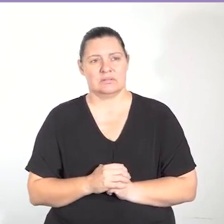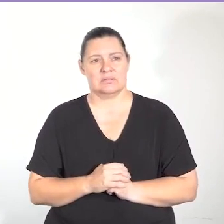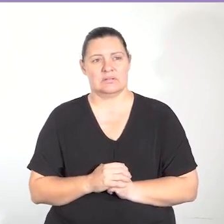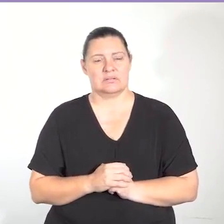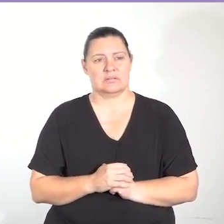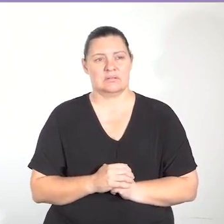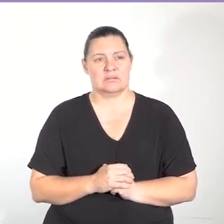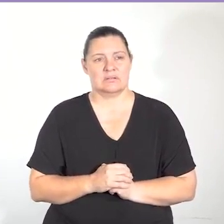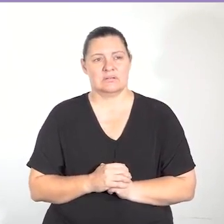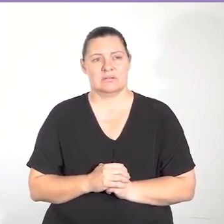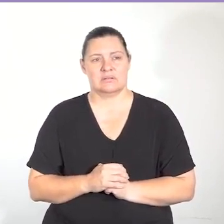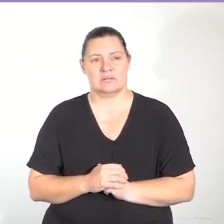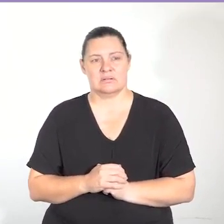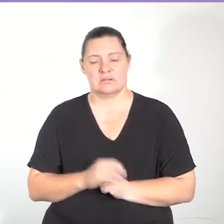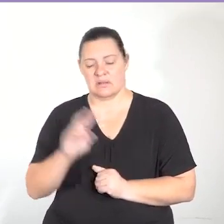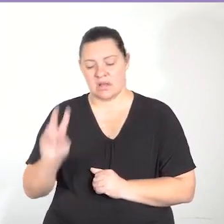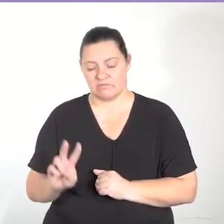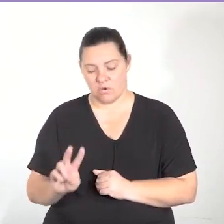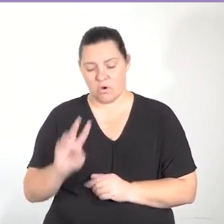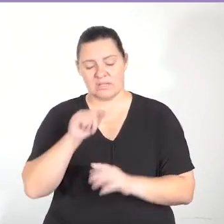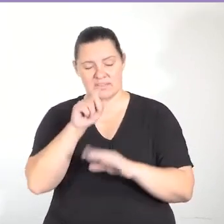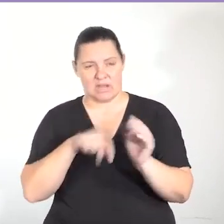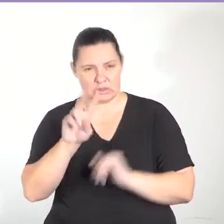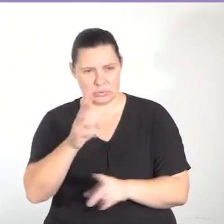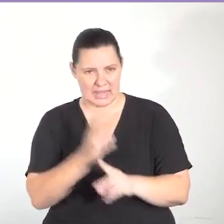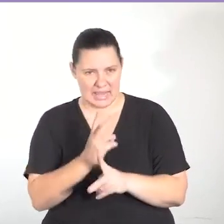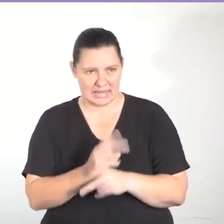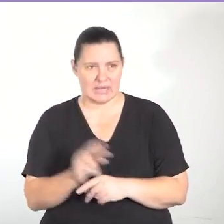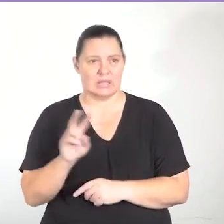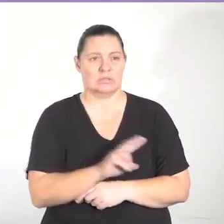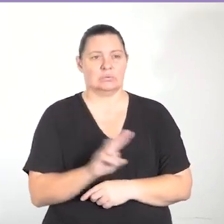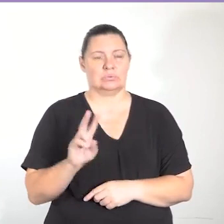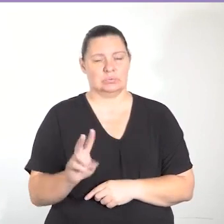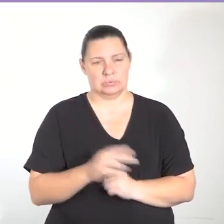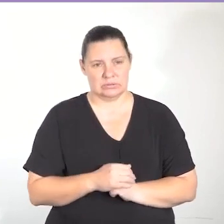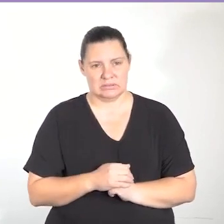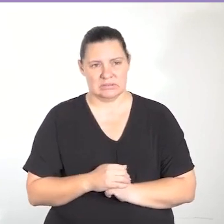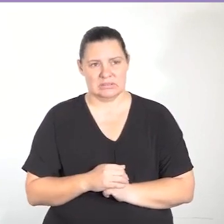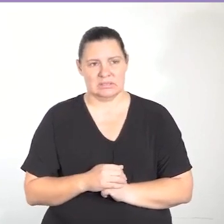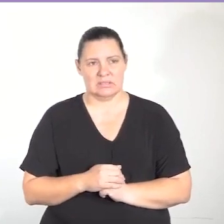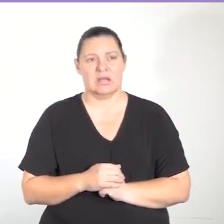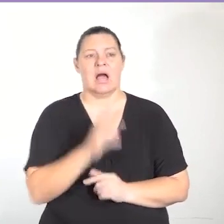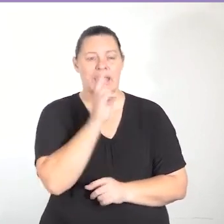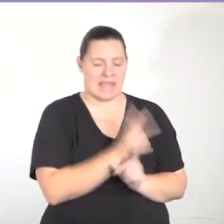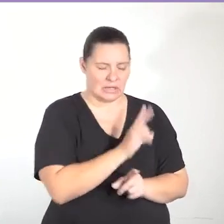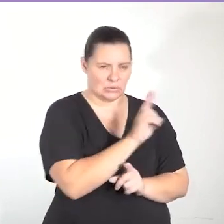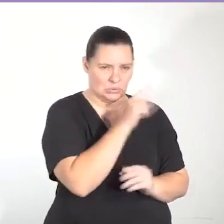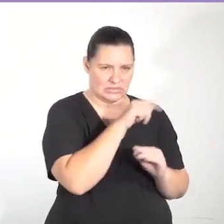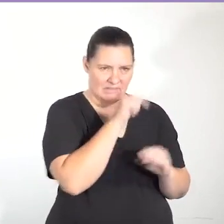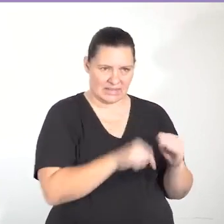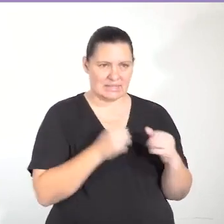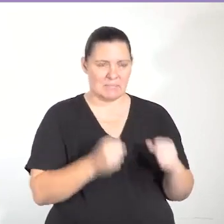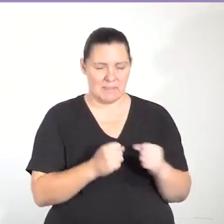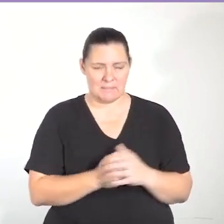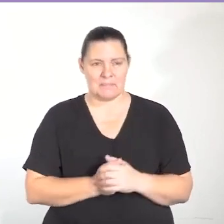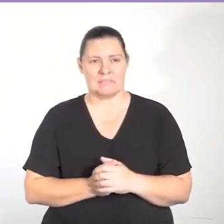And when I take that 4 and I divide it by 2 again, the answer is going to be 2. And I continue dividing by 2 because it